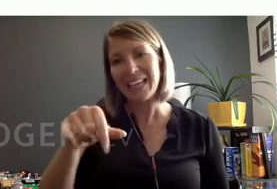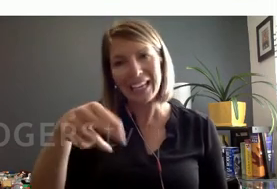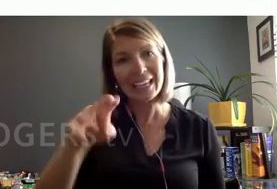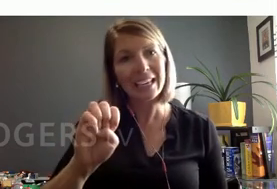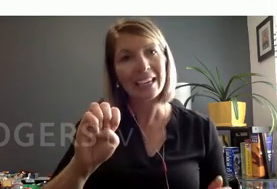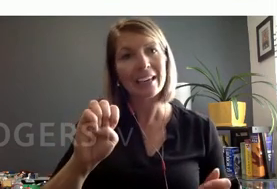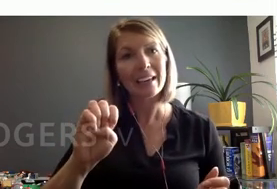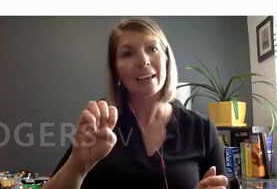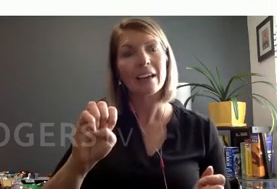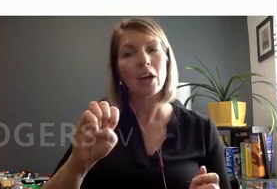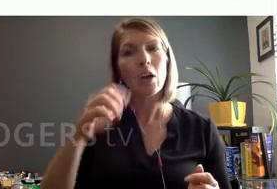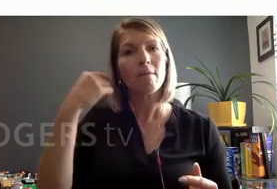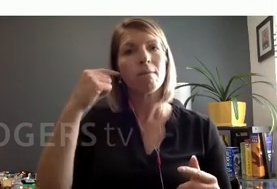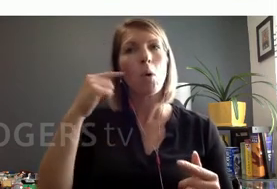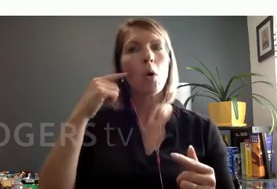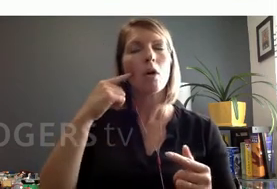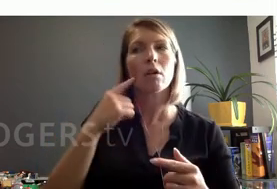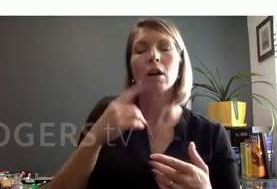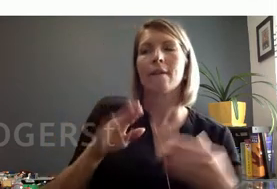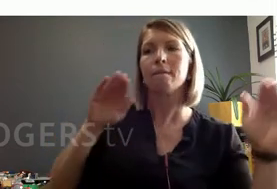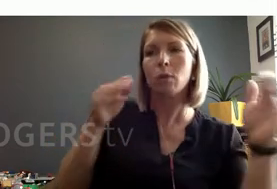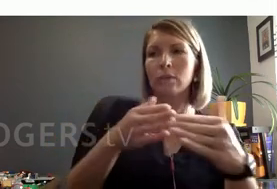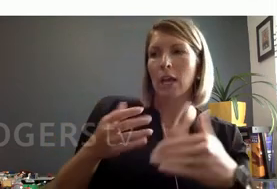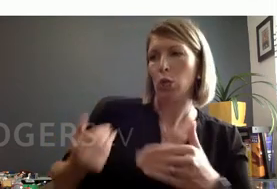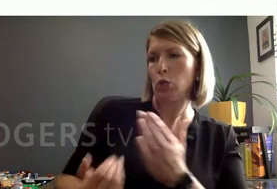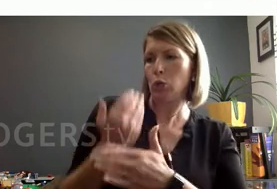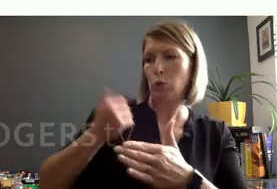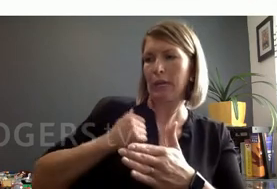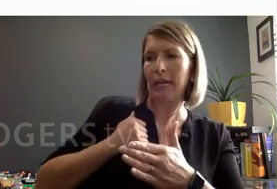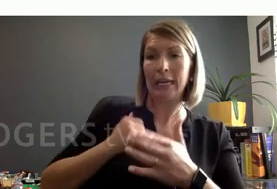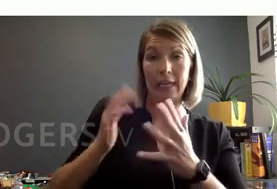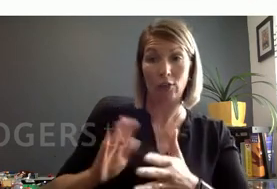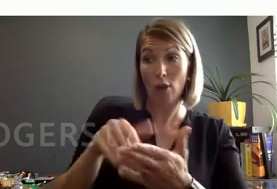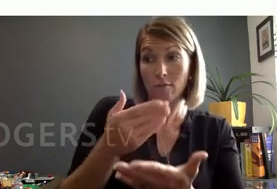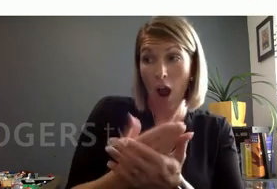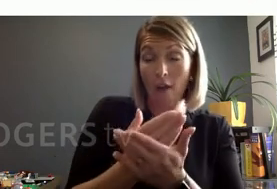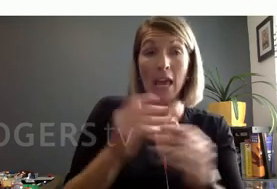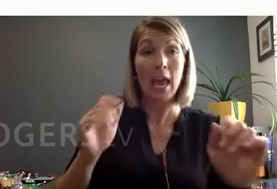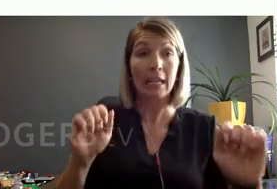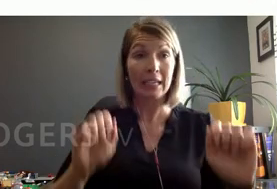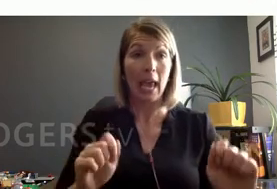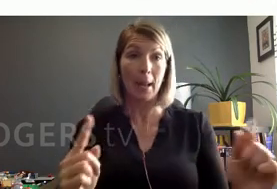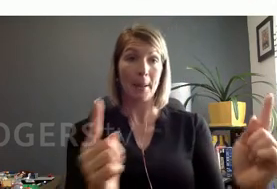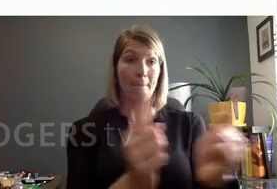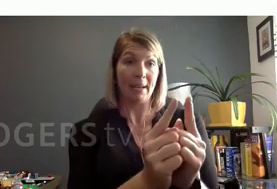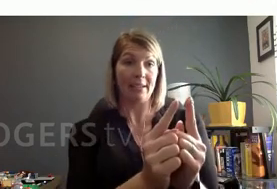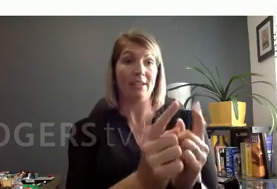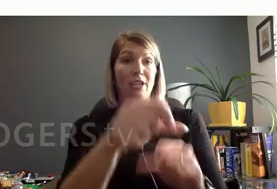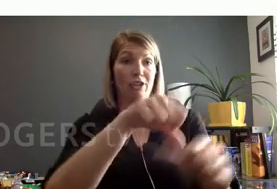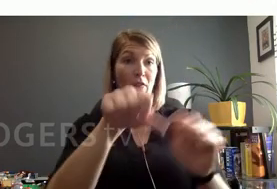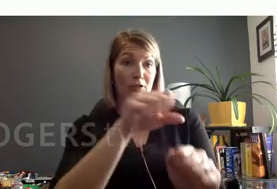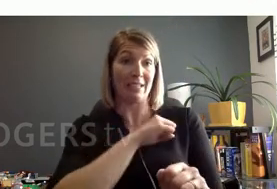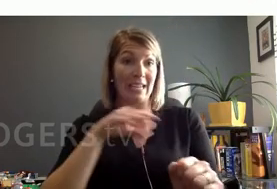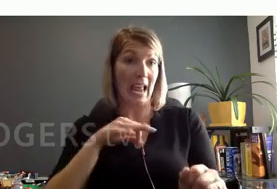is an area that allows our newcomers inside of RBC to meet one another and network and bond better, but